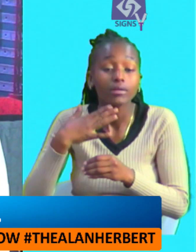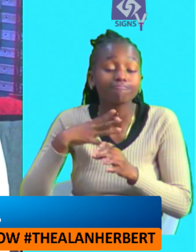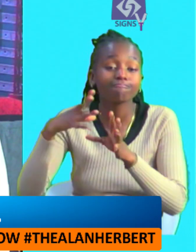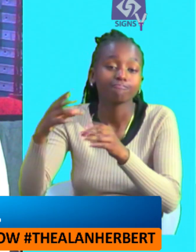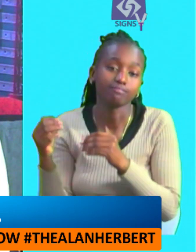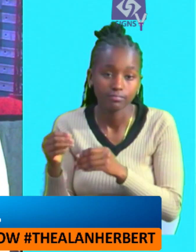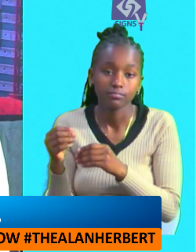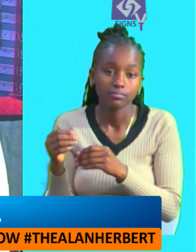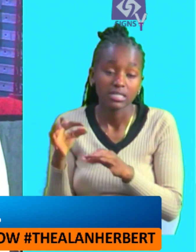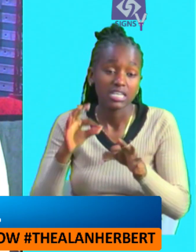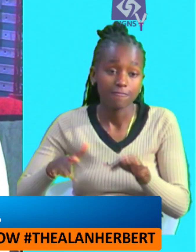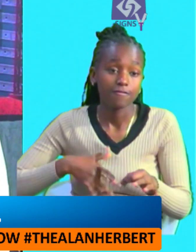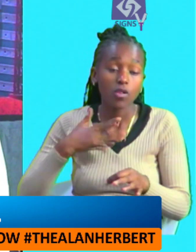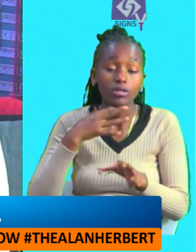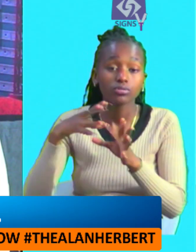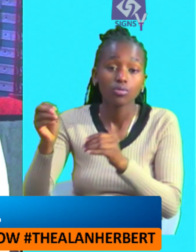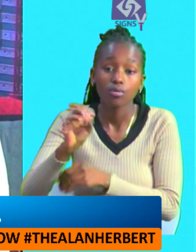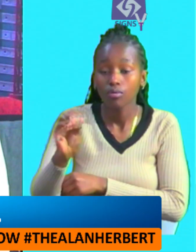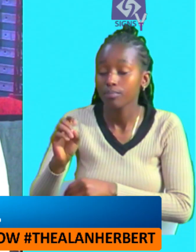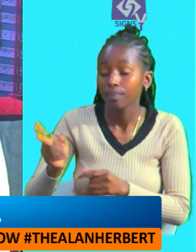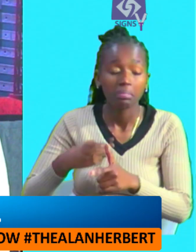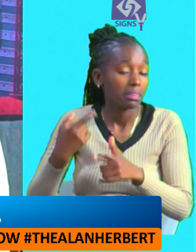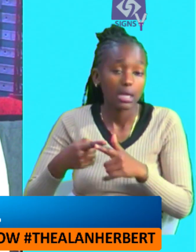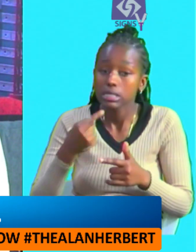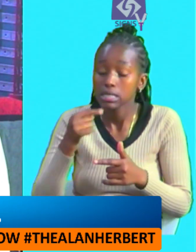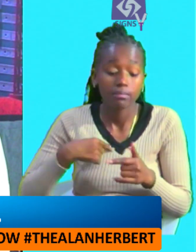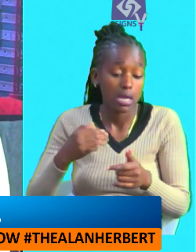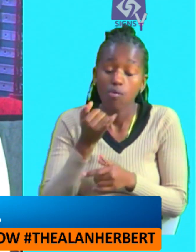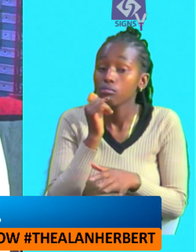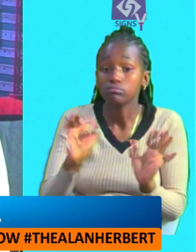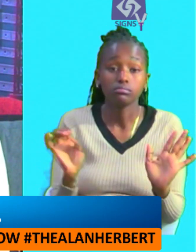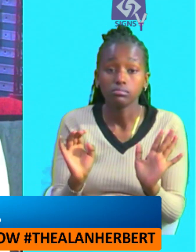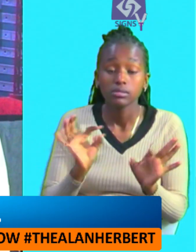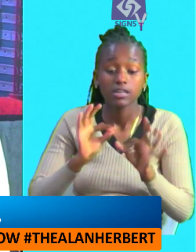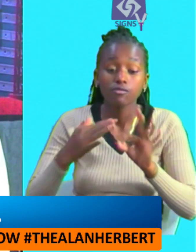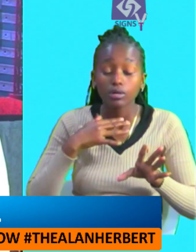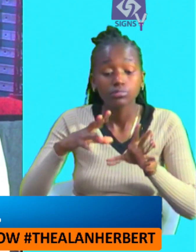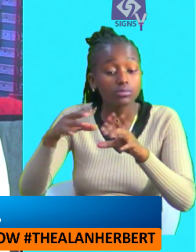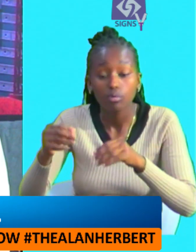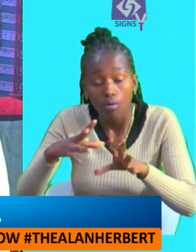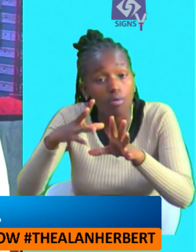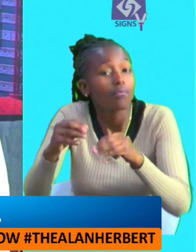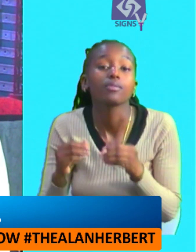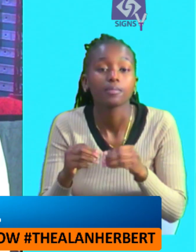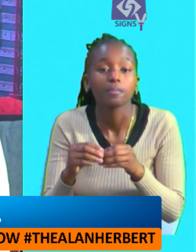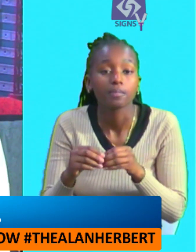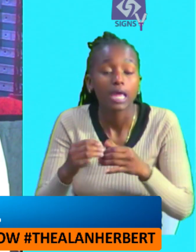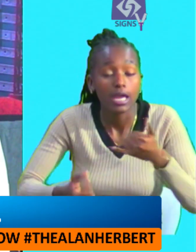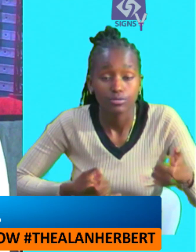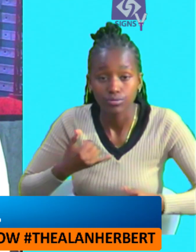am I going to do at that particular time? So I will miss clubbing. One of the things that I've been saying is I will have